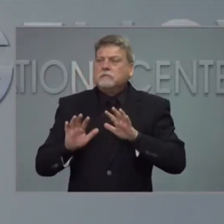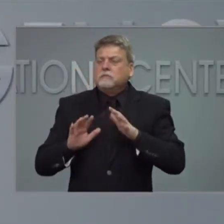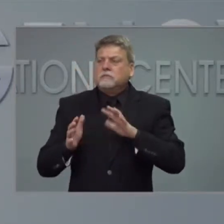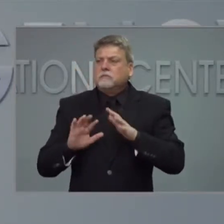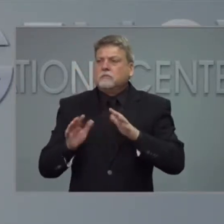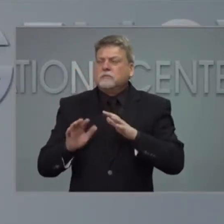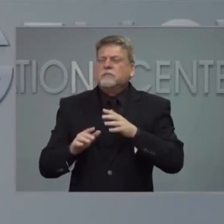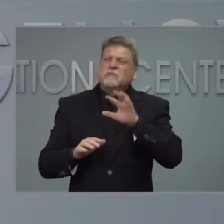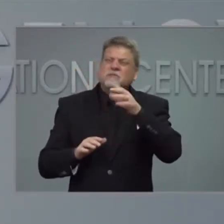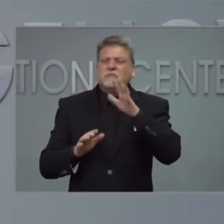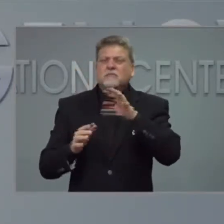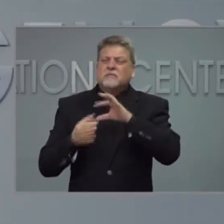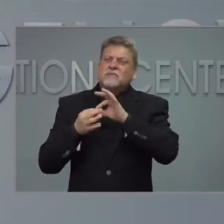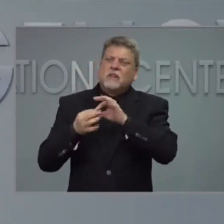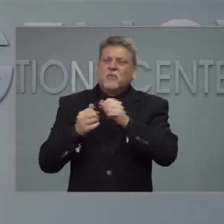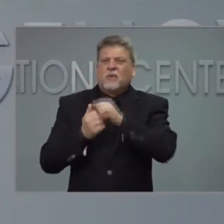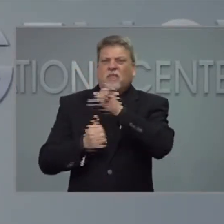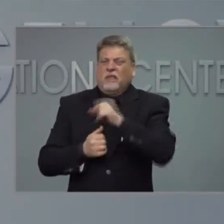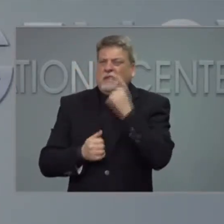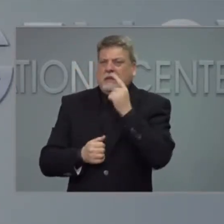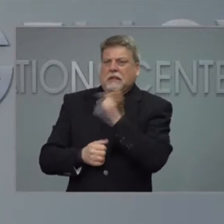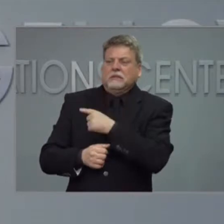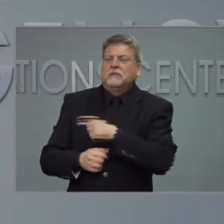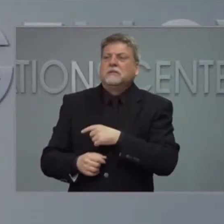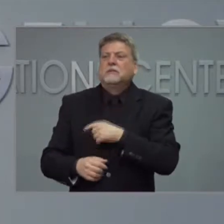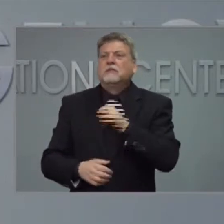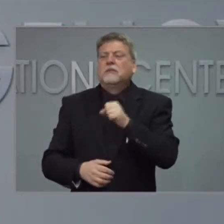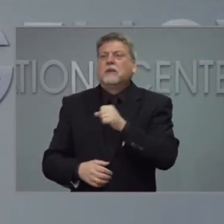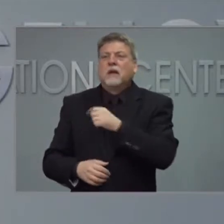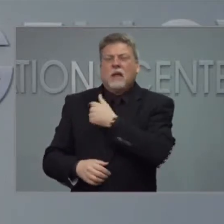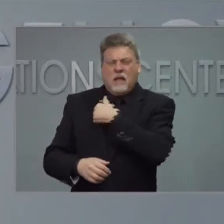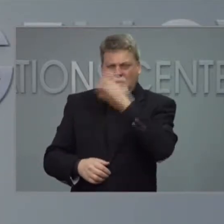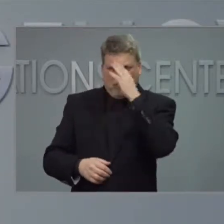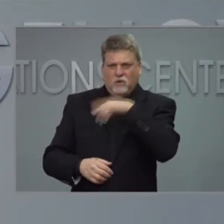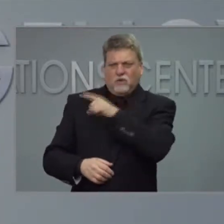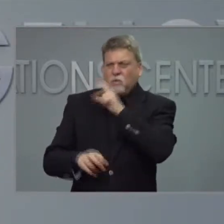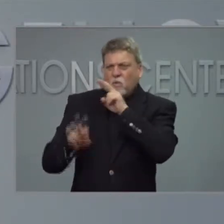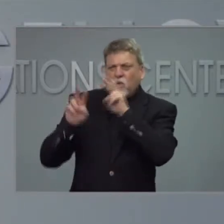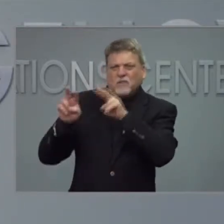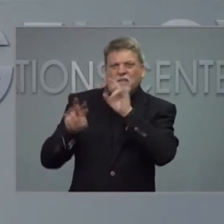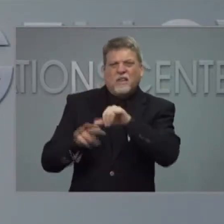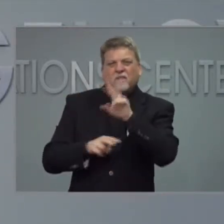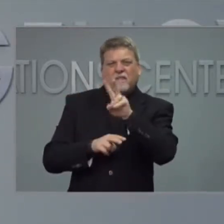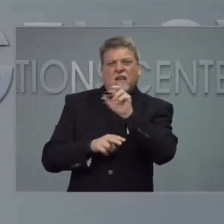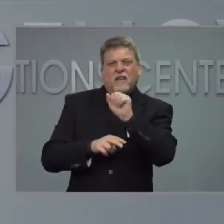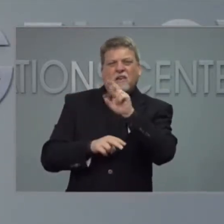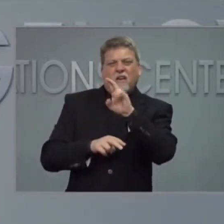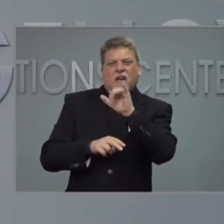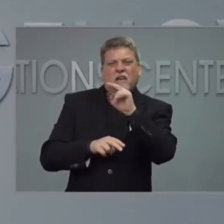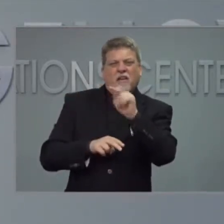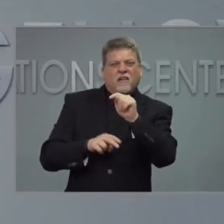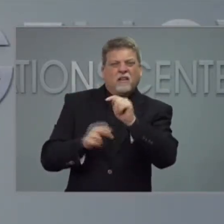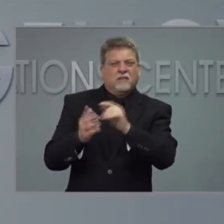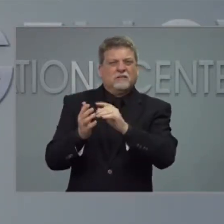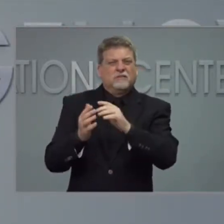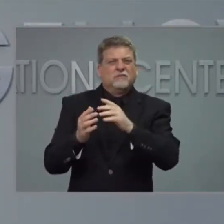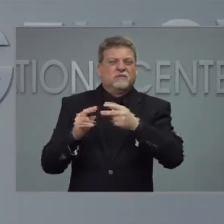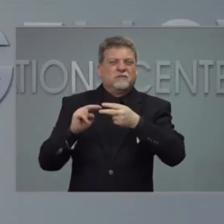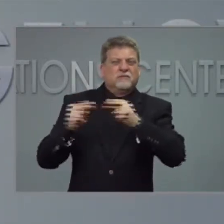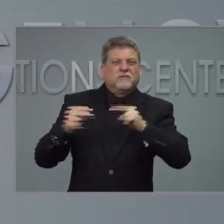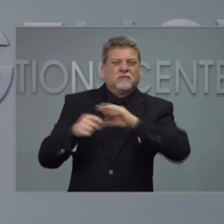On a related note, I know you've been monitoring for variants here in North Carolina. How